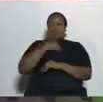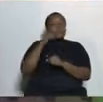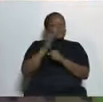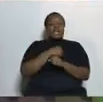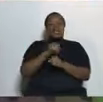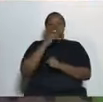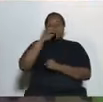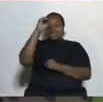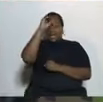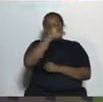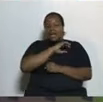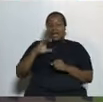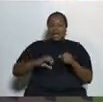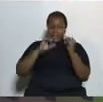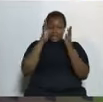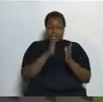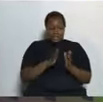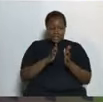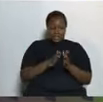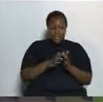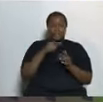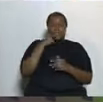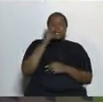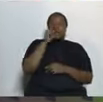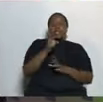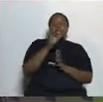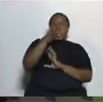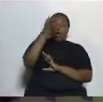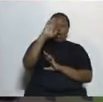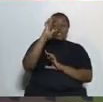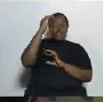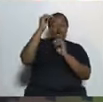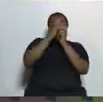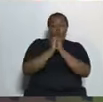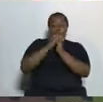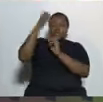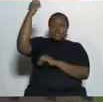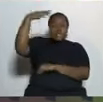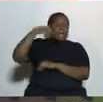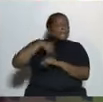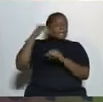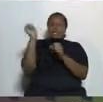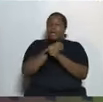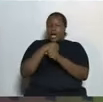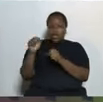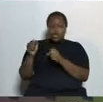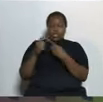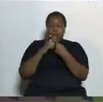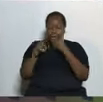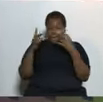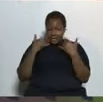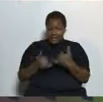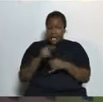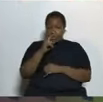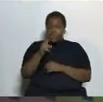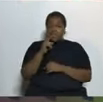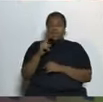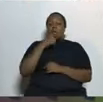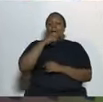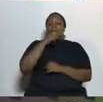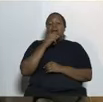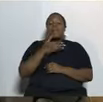burn incense. The Roman gods would worship the sun. I can't do that. Polycarp responds,